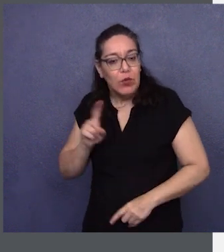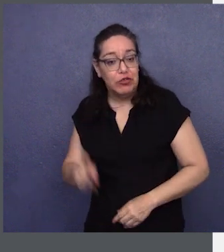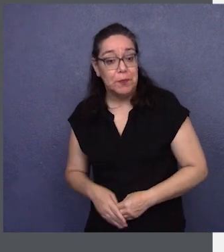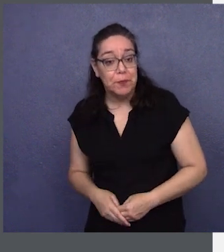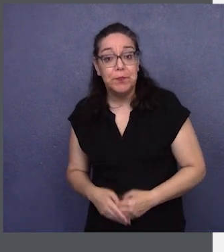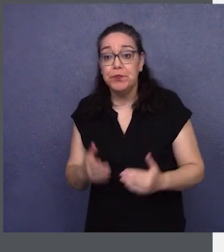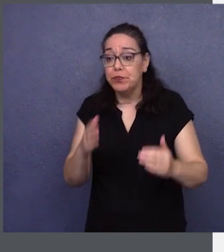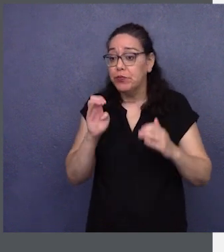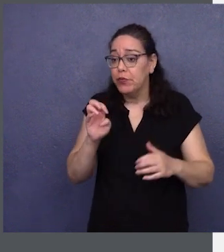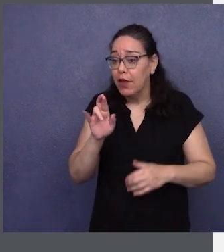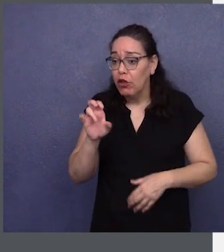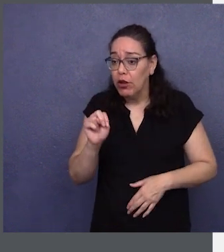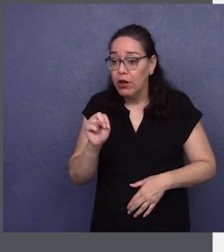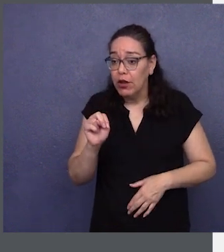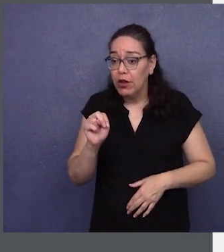Erin?